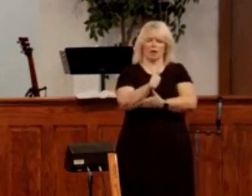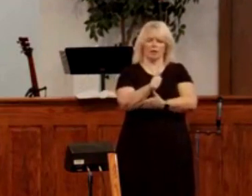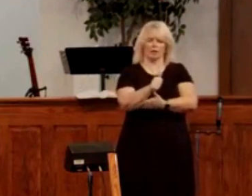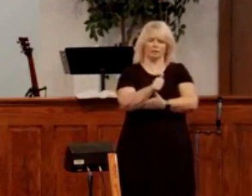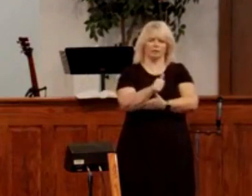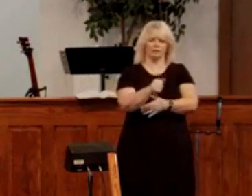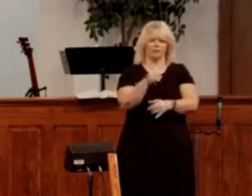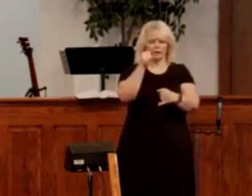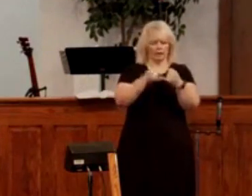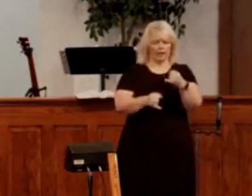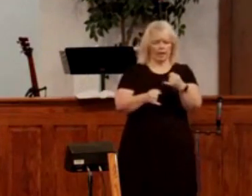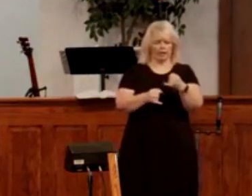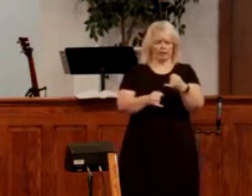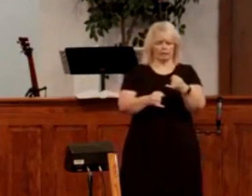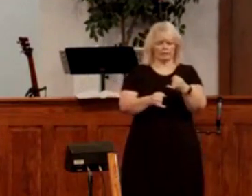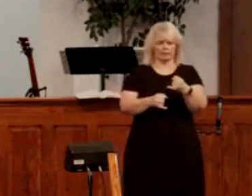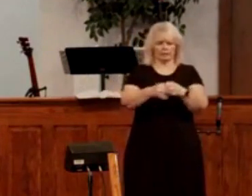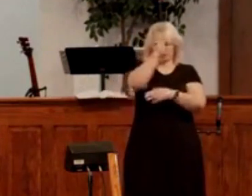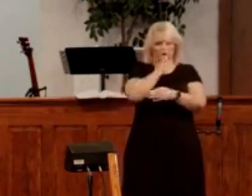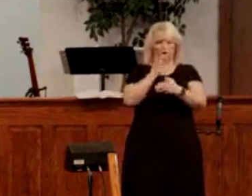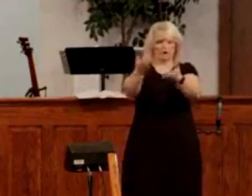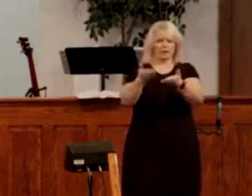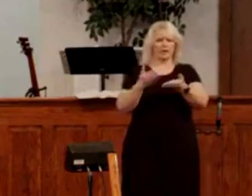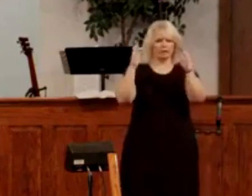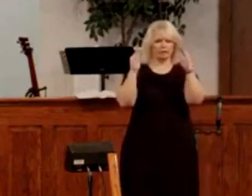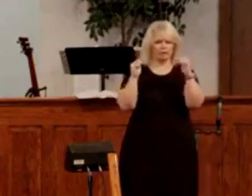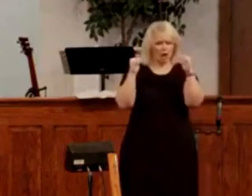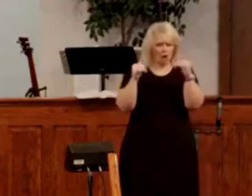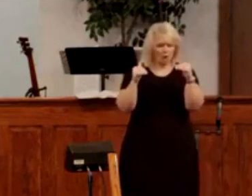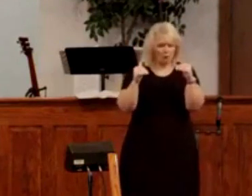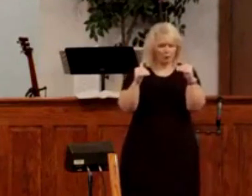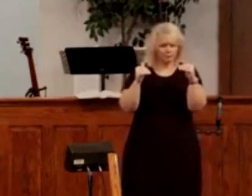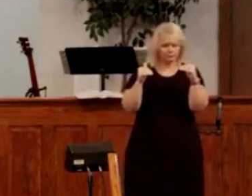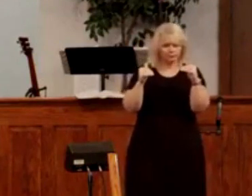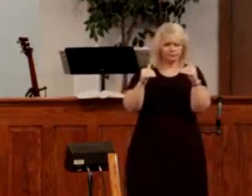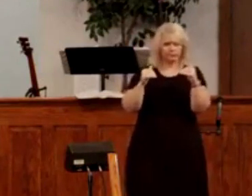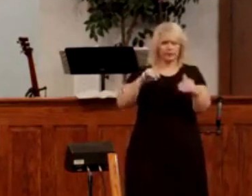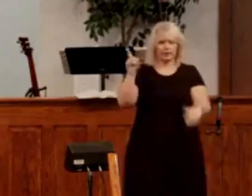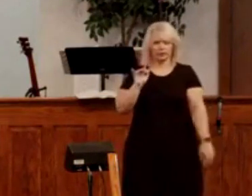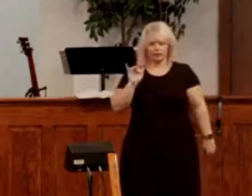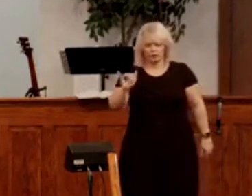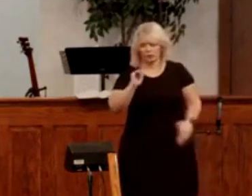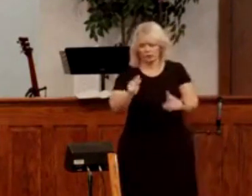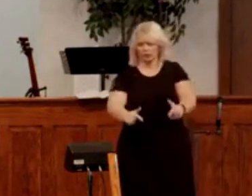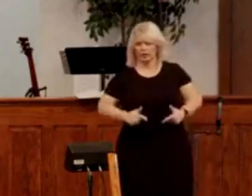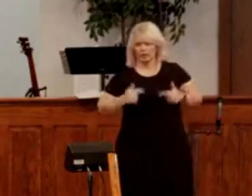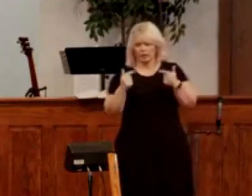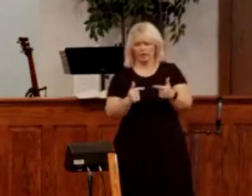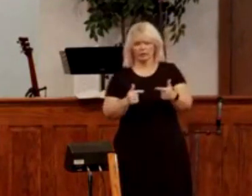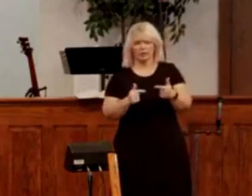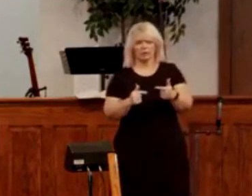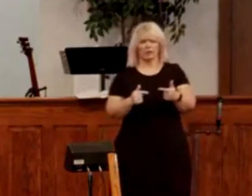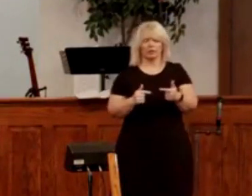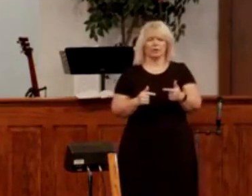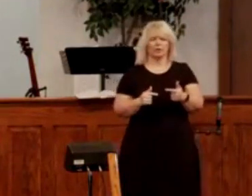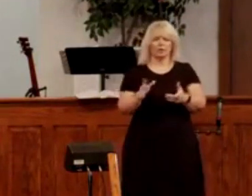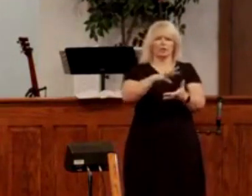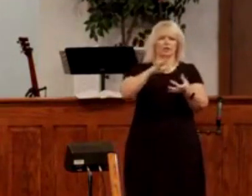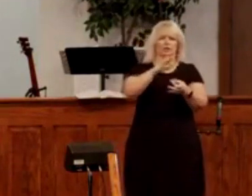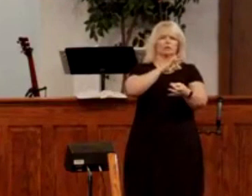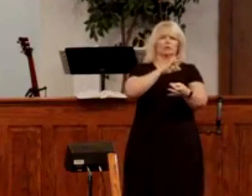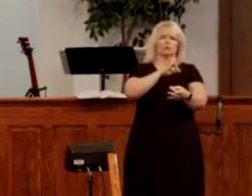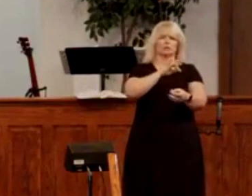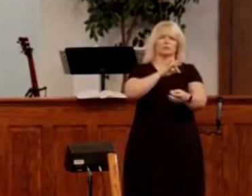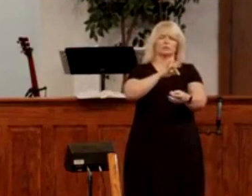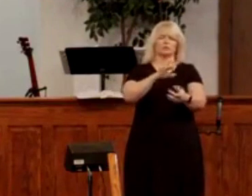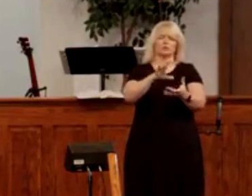Finally, we talked about this last week. God gave us hope. Right? God gave us hope and eternal life. The Holy Spirit seals us until the day of redemption of the